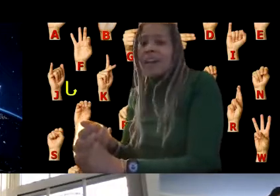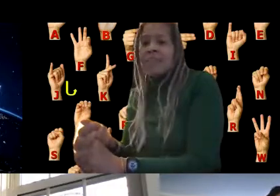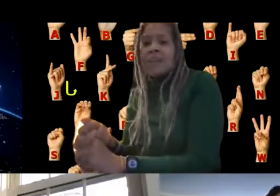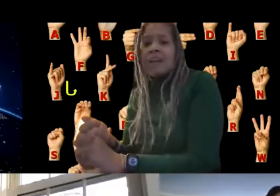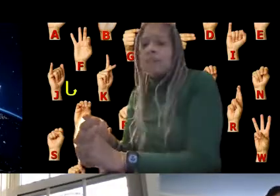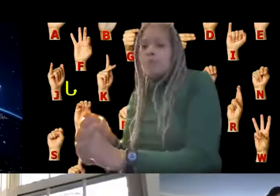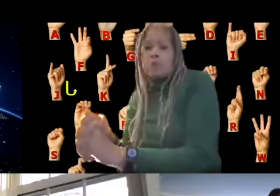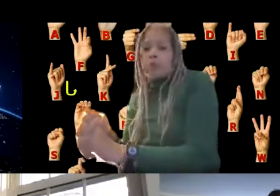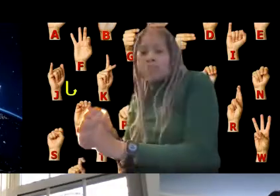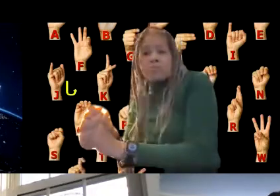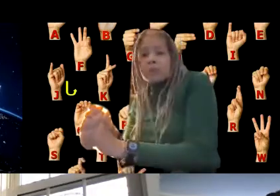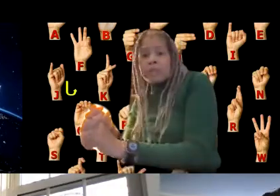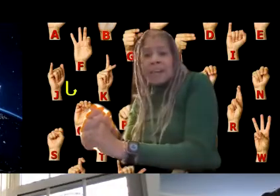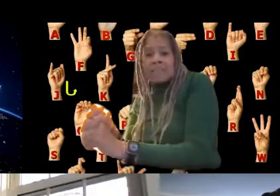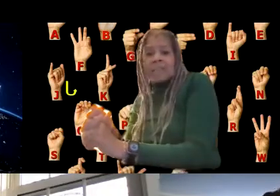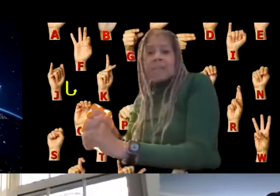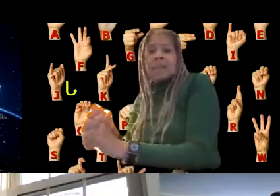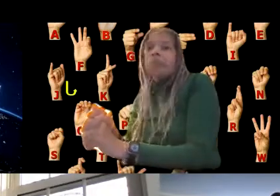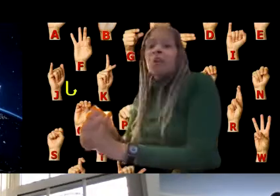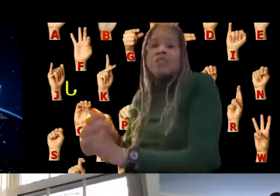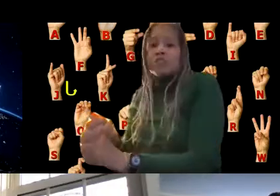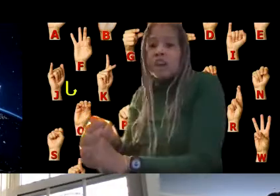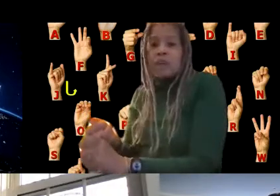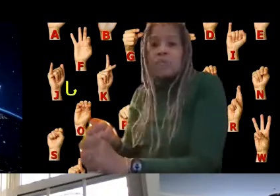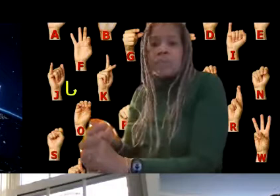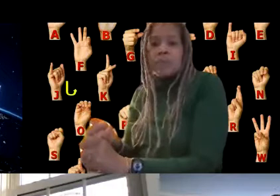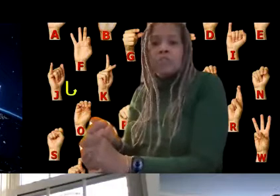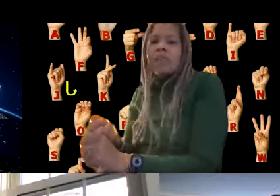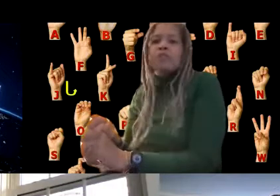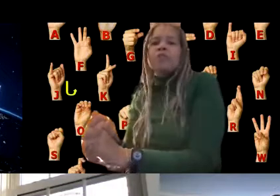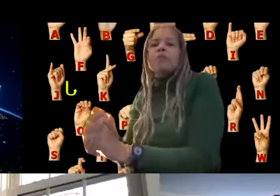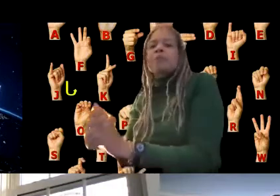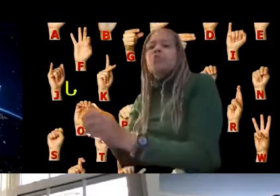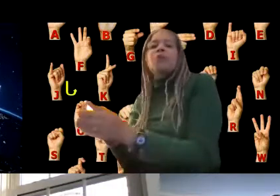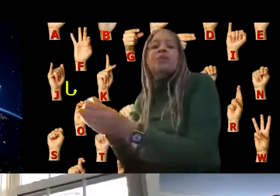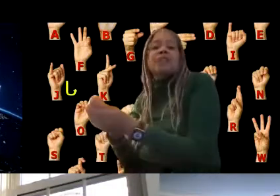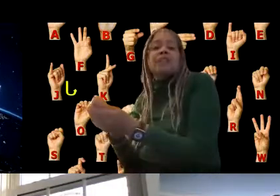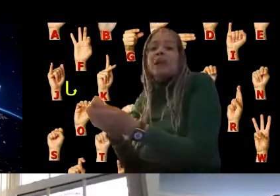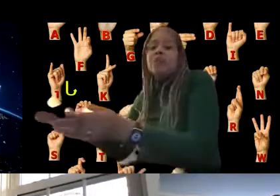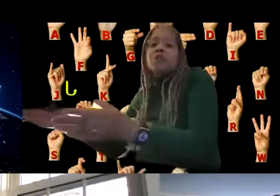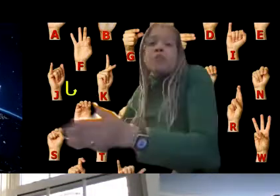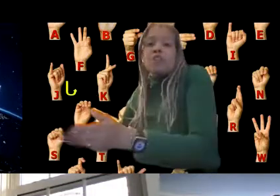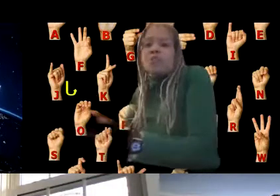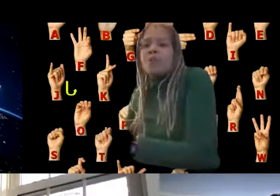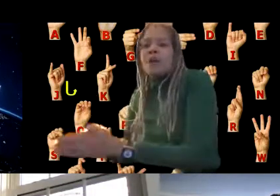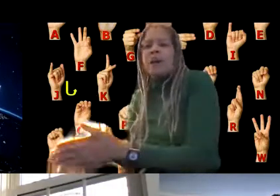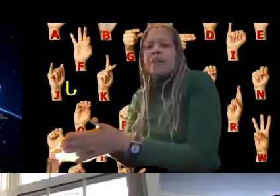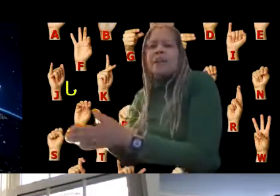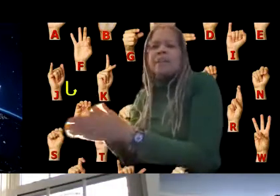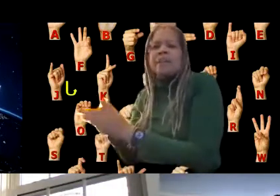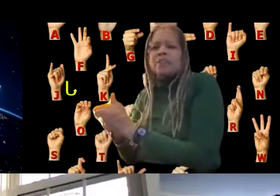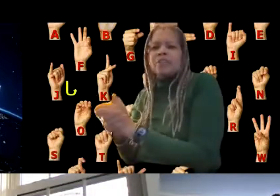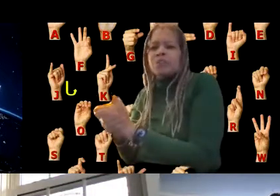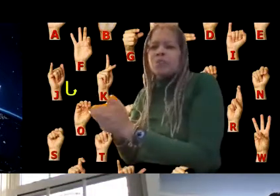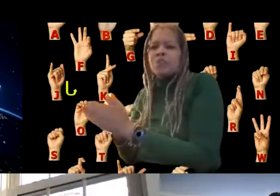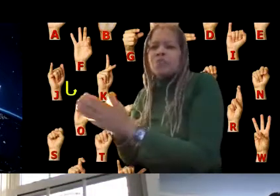struggling that were once middle class, who lost their jobs, trying to fix it, because we would come to the rescue. I